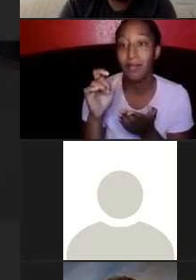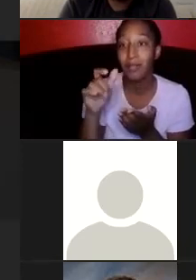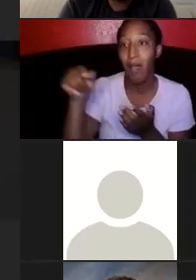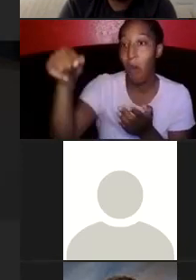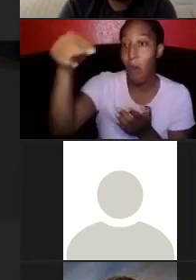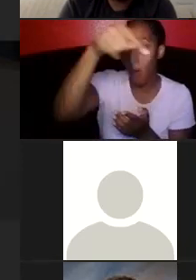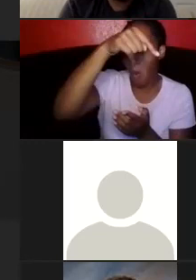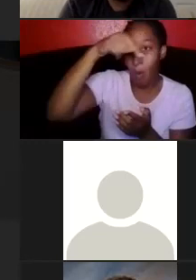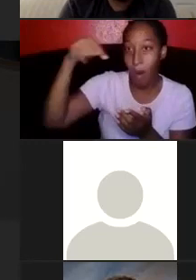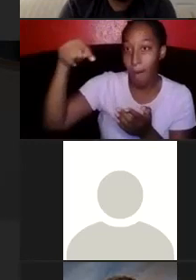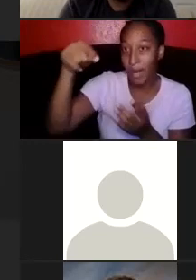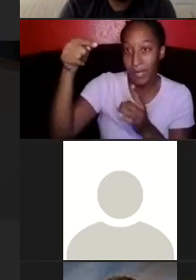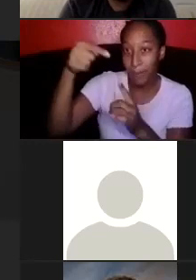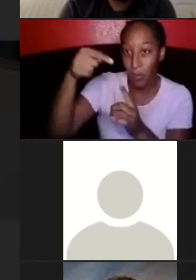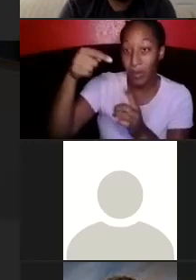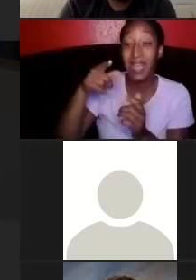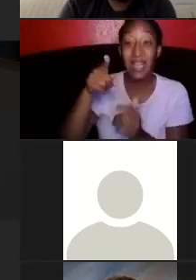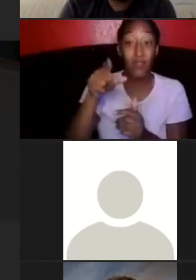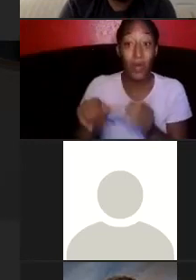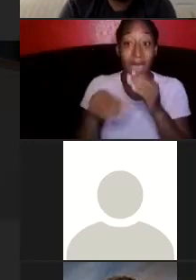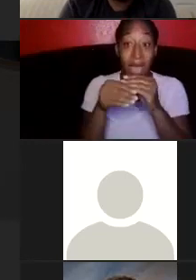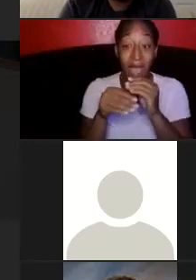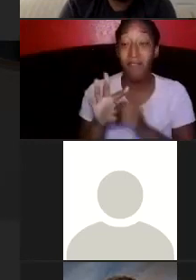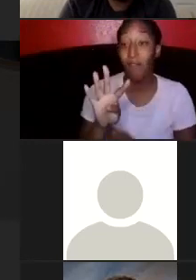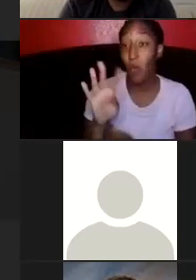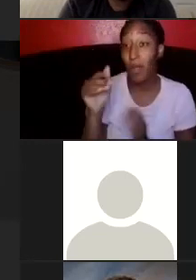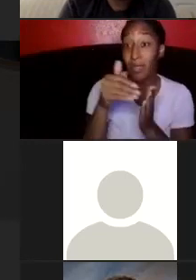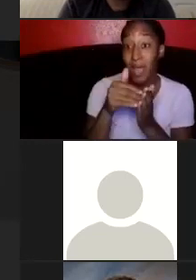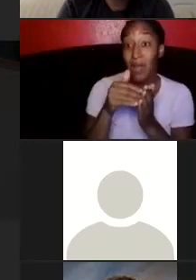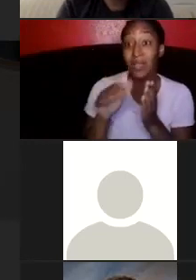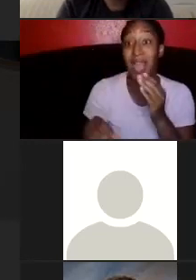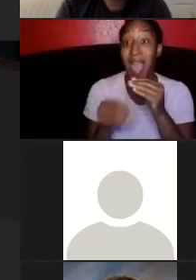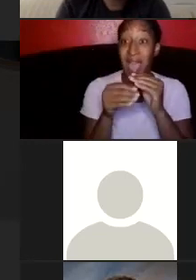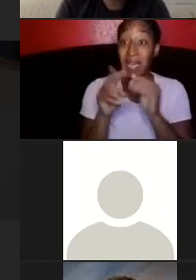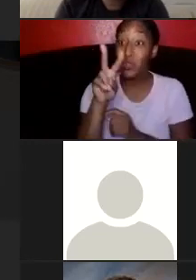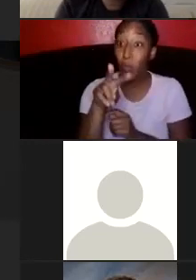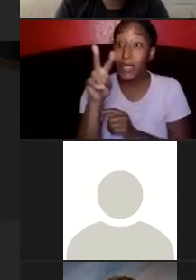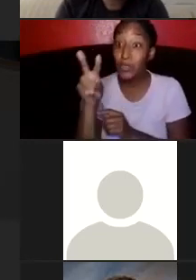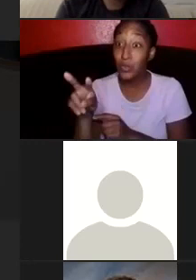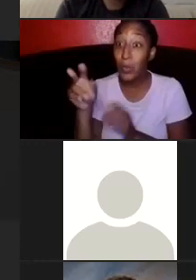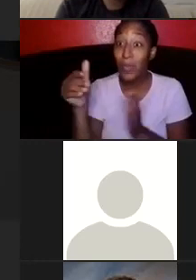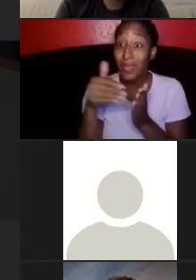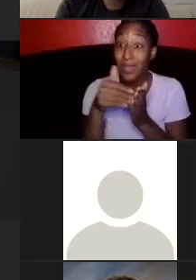if we add 4,000 to 22,000, we get 26,000.